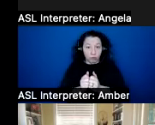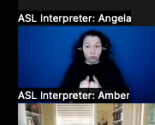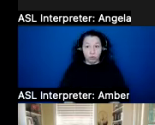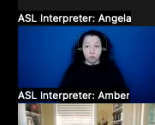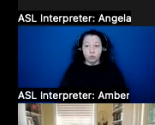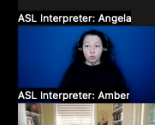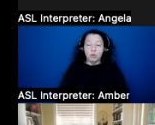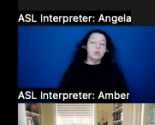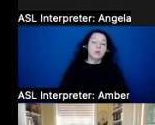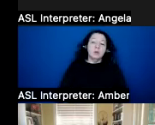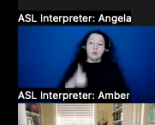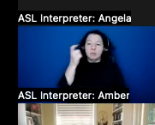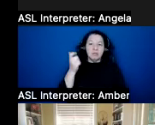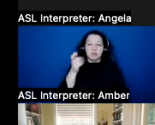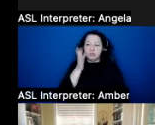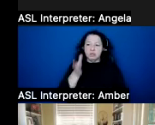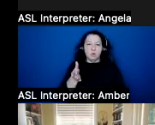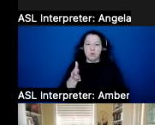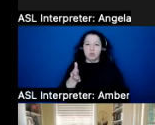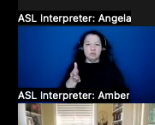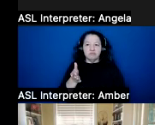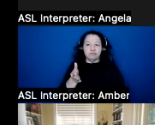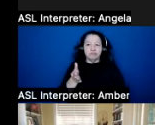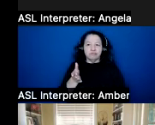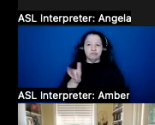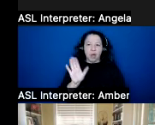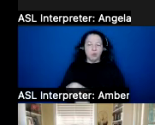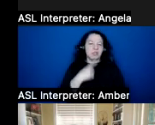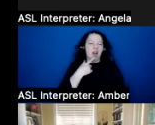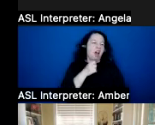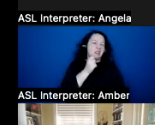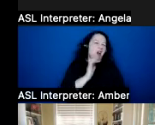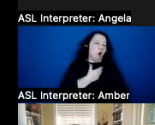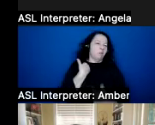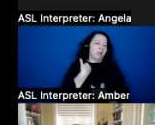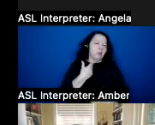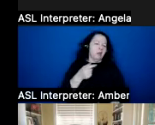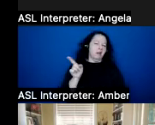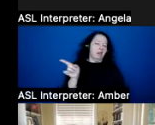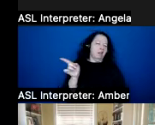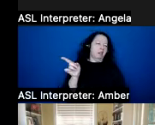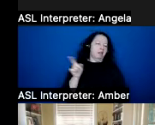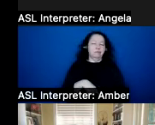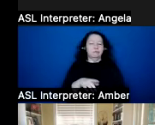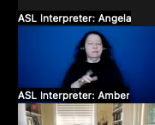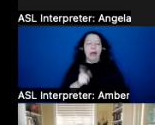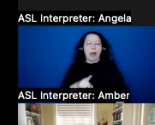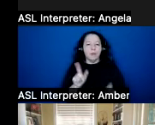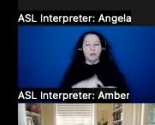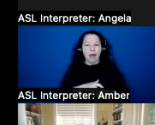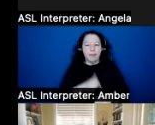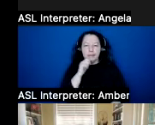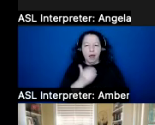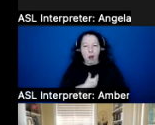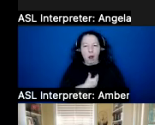Otherwise it's just, they're just going to pass the buck, right? They're like, that's not ours. That happens all the time. it's not our jurisdiction, and